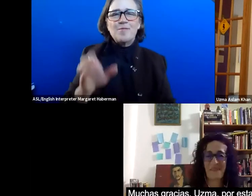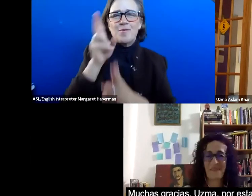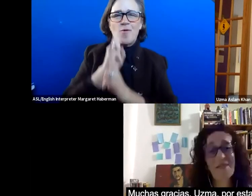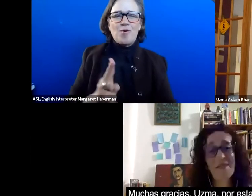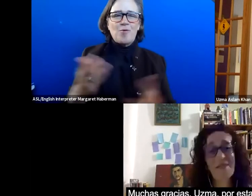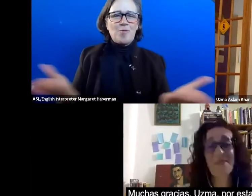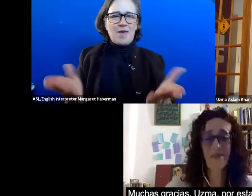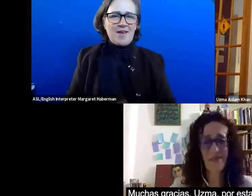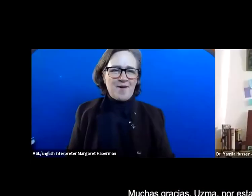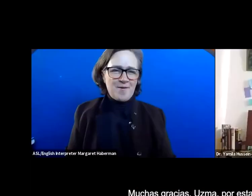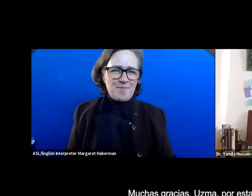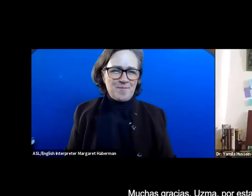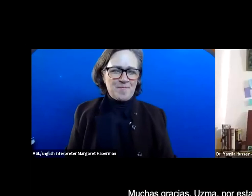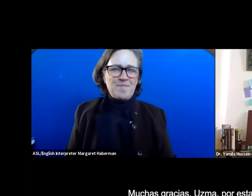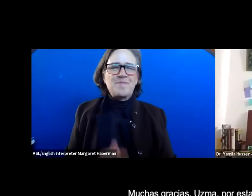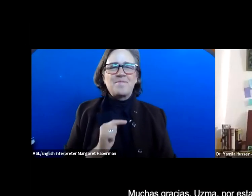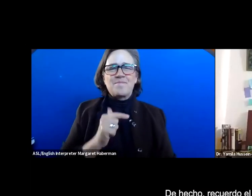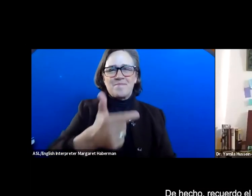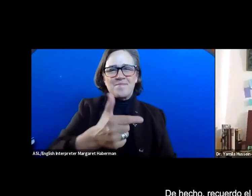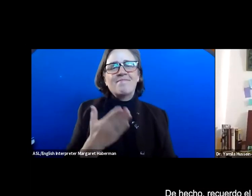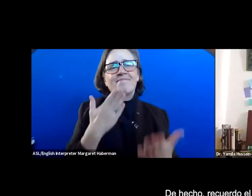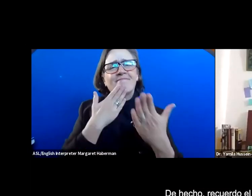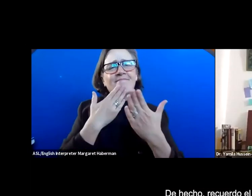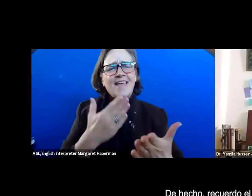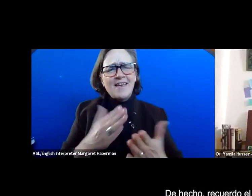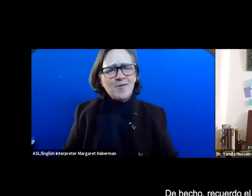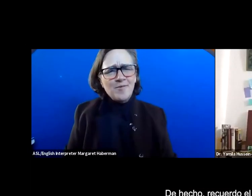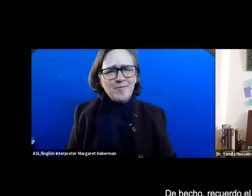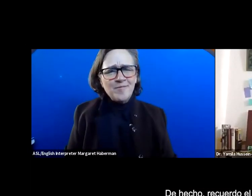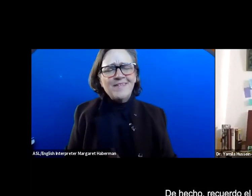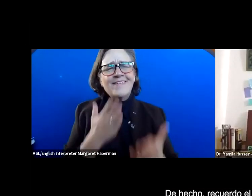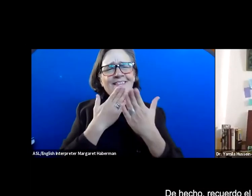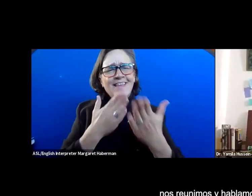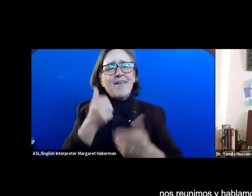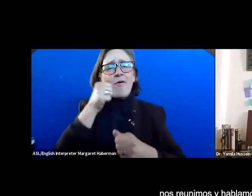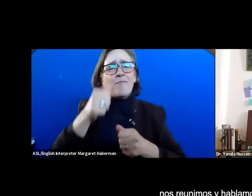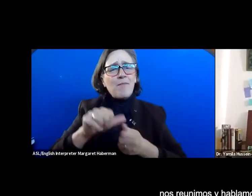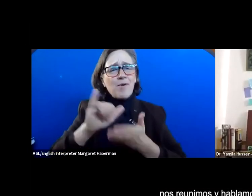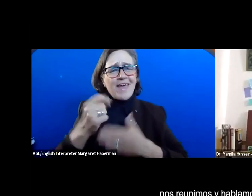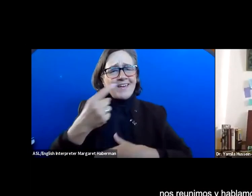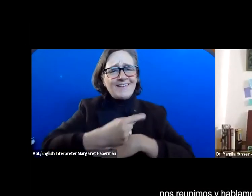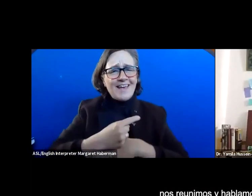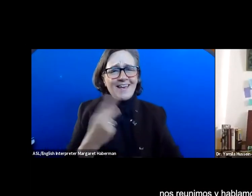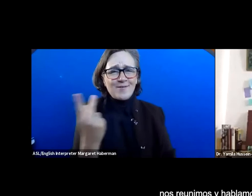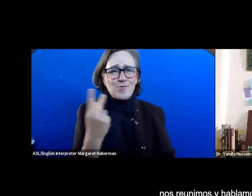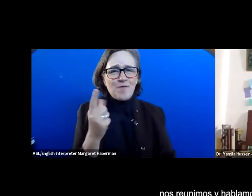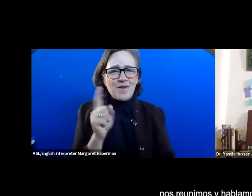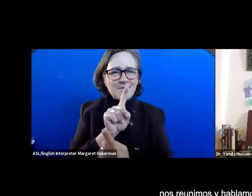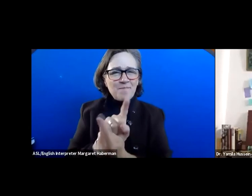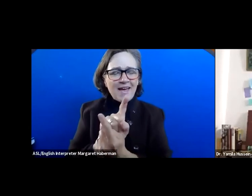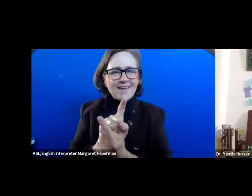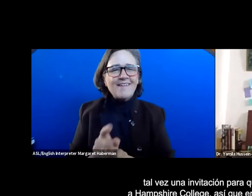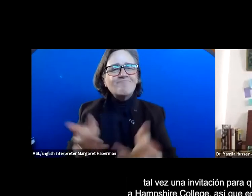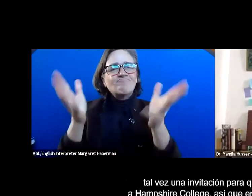Thank you so much, Uzma, for this introduction. I actually remember the day we met and we talked